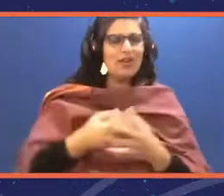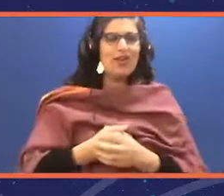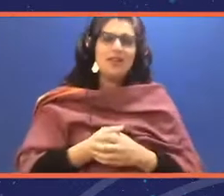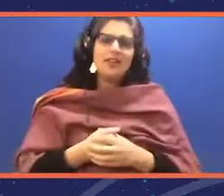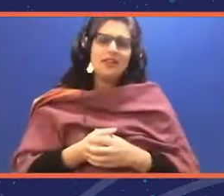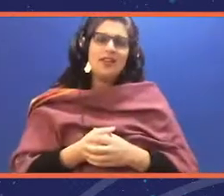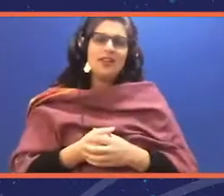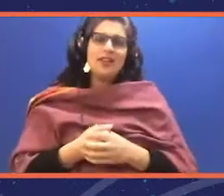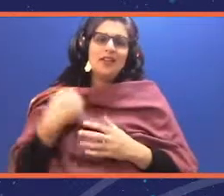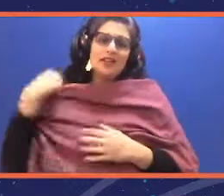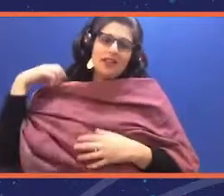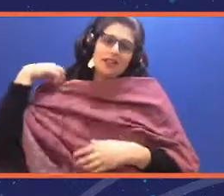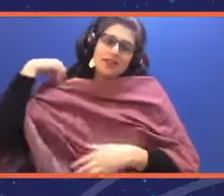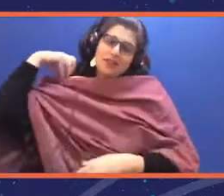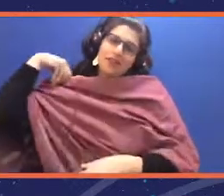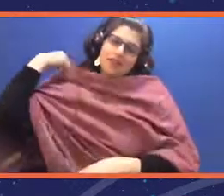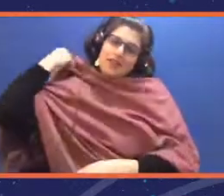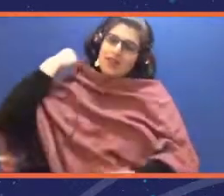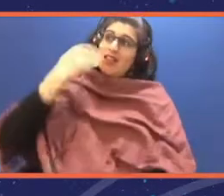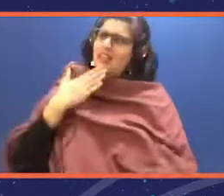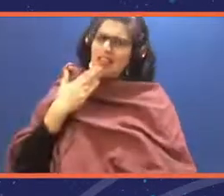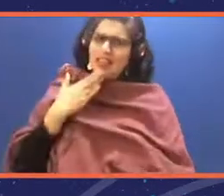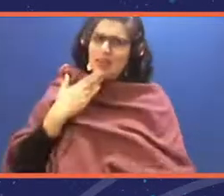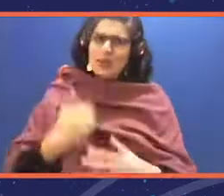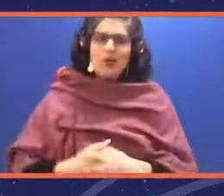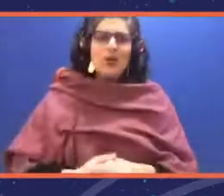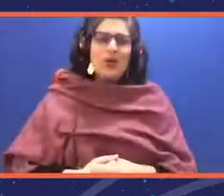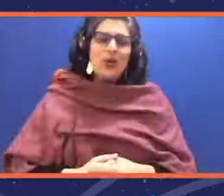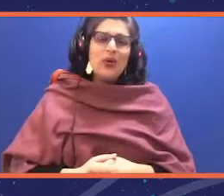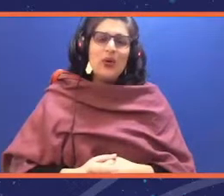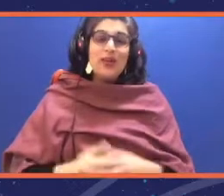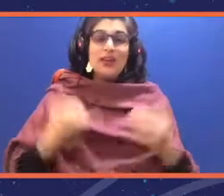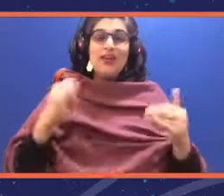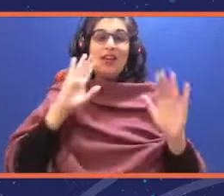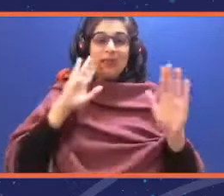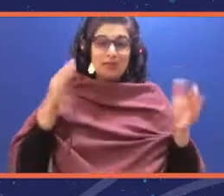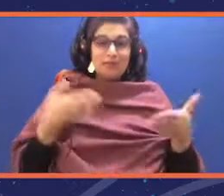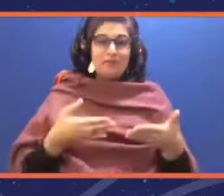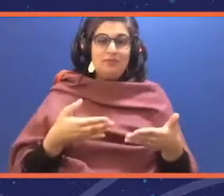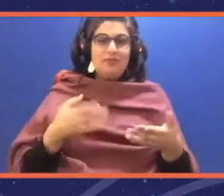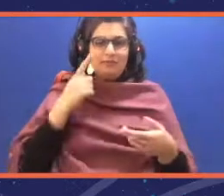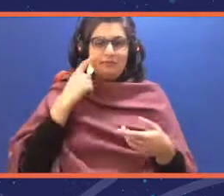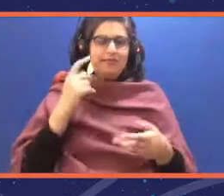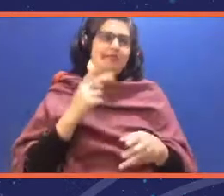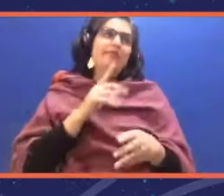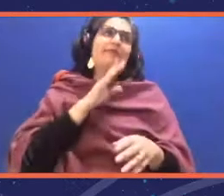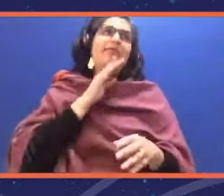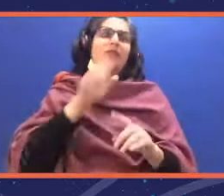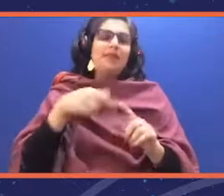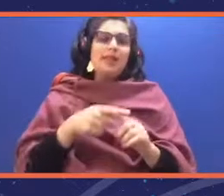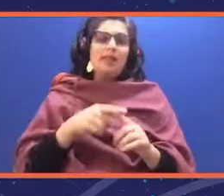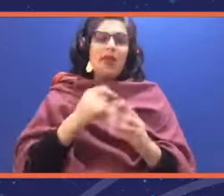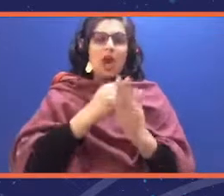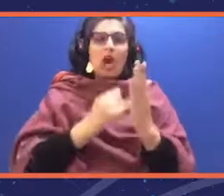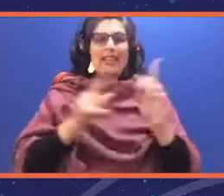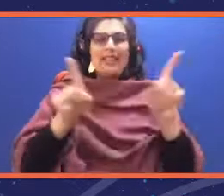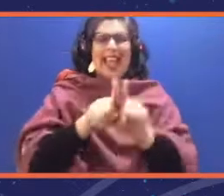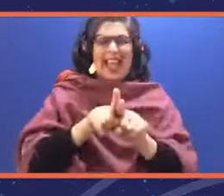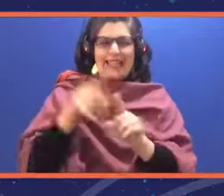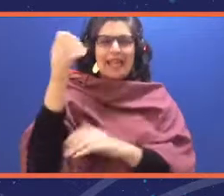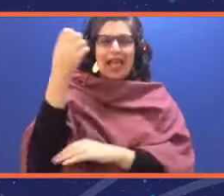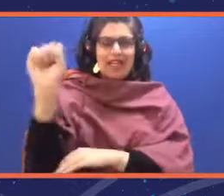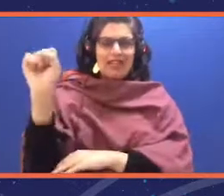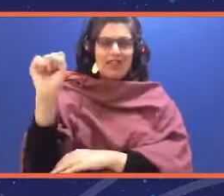Thank you, Kiara, for that. I think what we're gonna focus here is, like, because we're talking about art as activism, everybody's gonna see